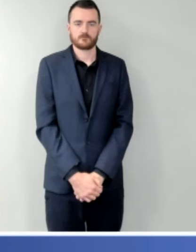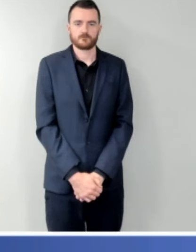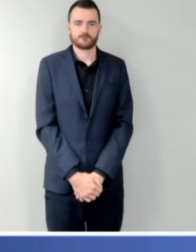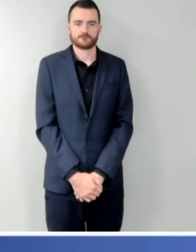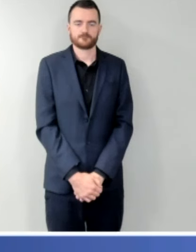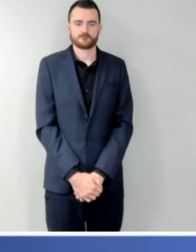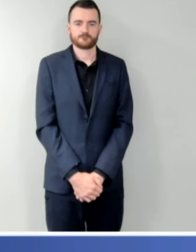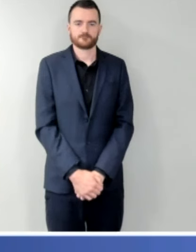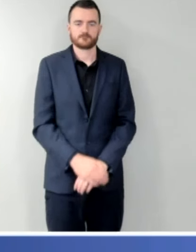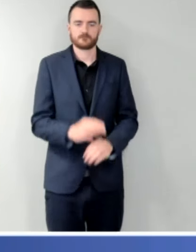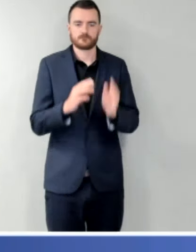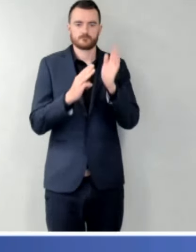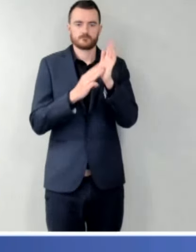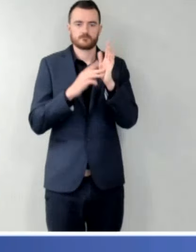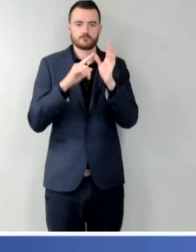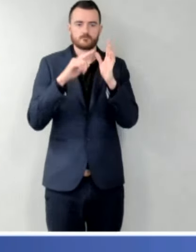Marco Gripling.